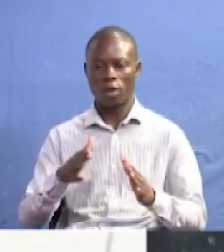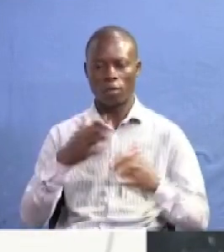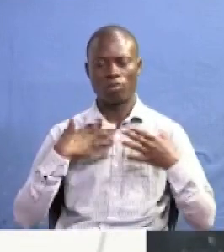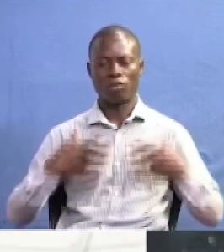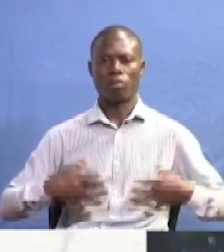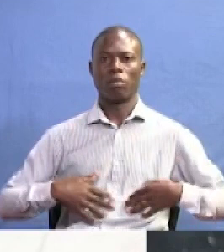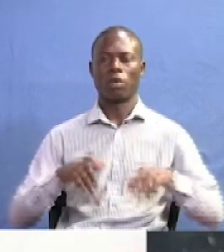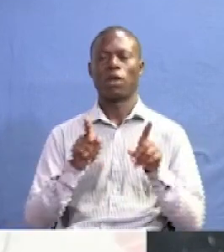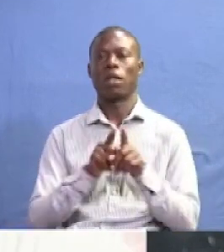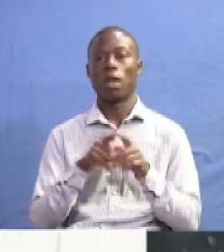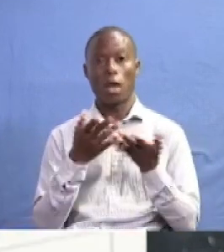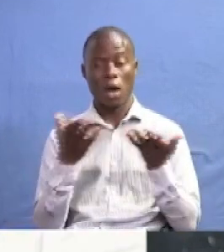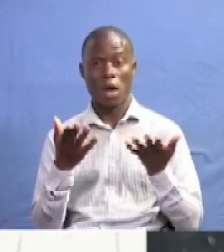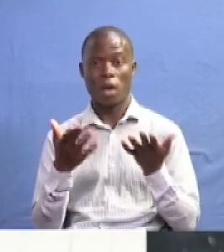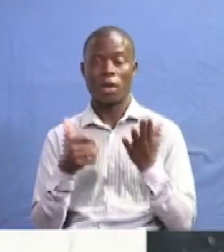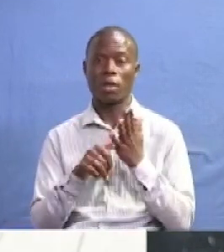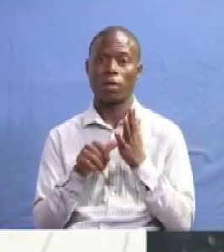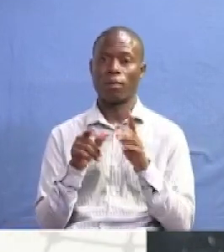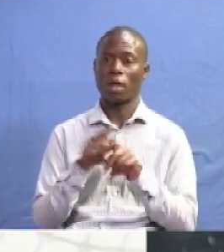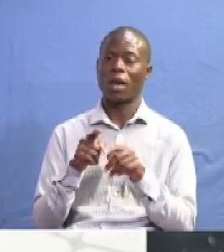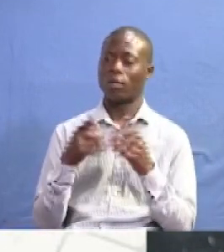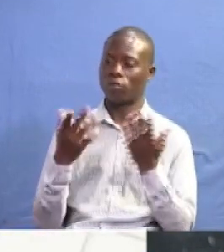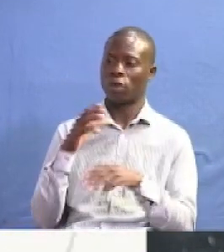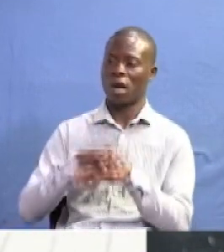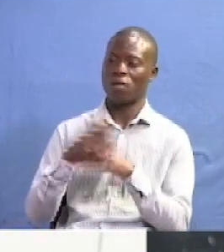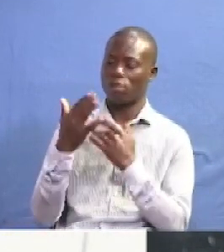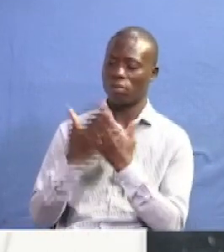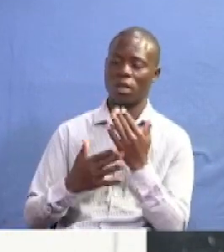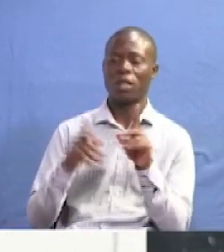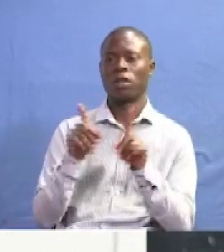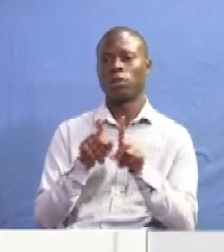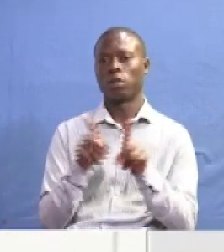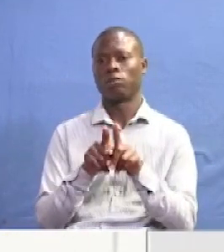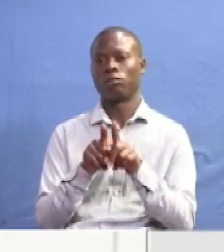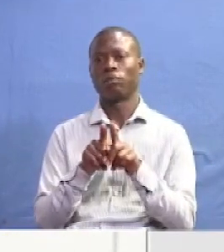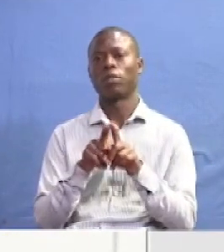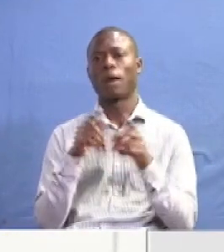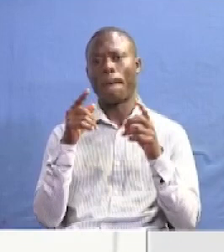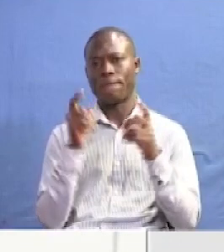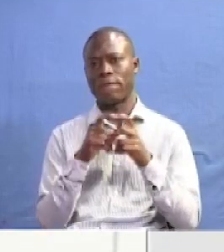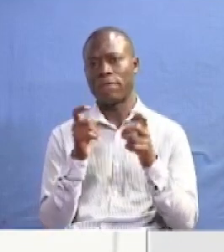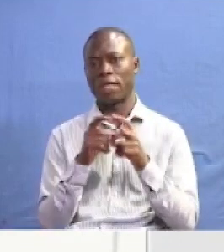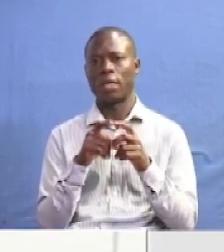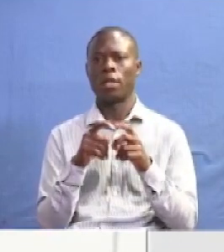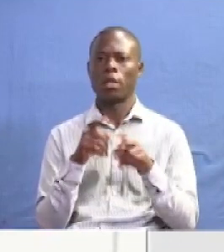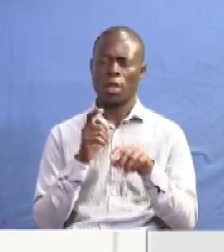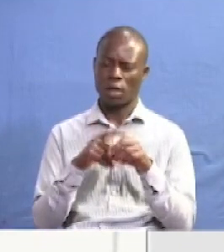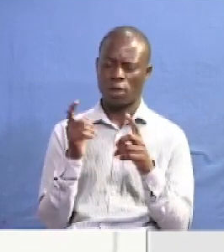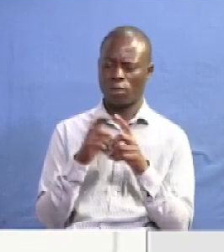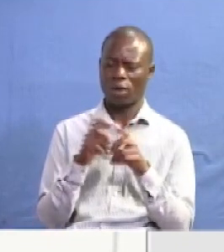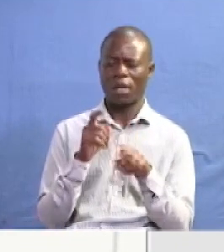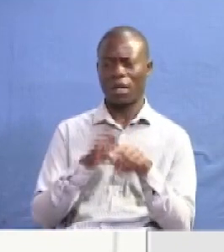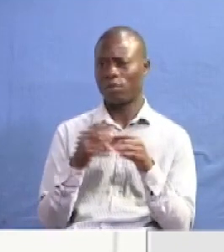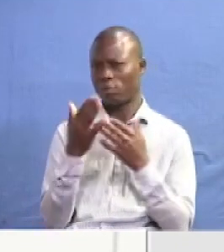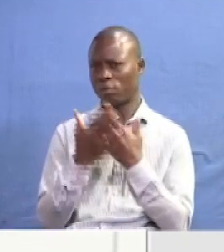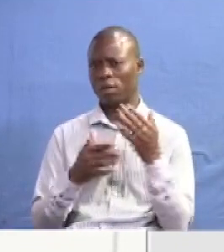And if that's the case, they can cause bleeding and pain, and that's what we call endometriosis. A chronic pain during menstruation